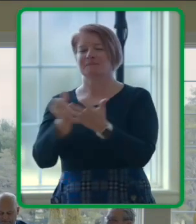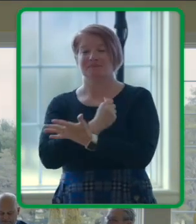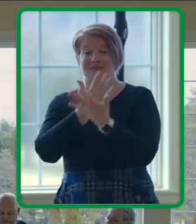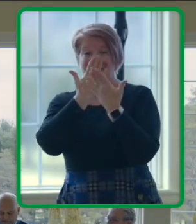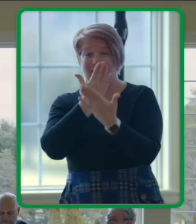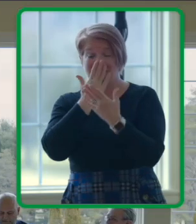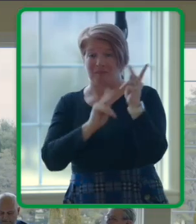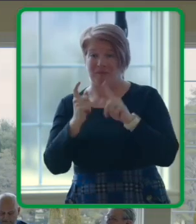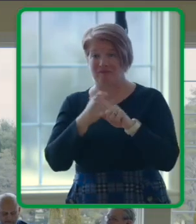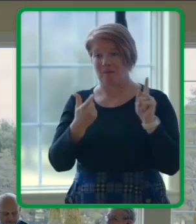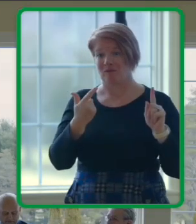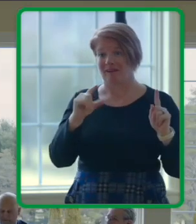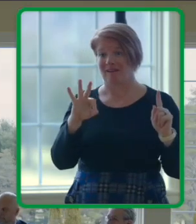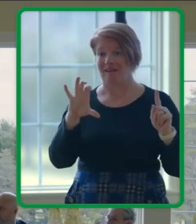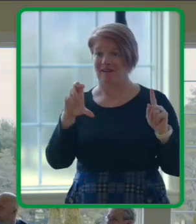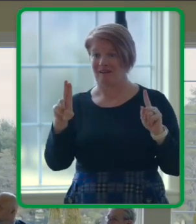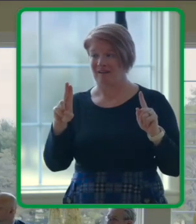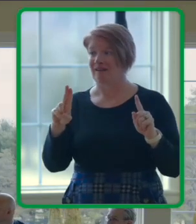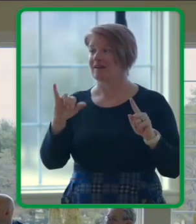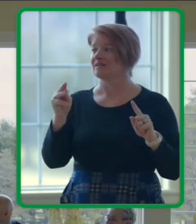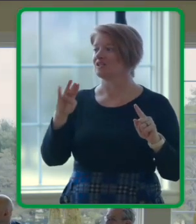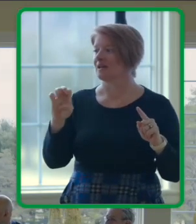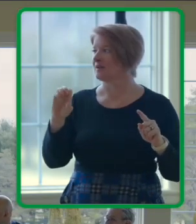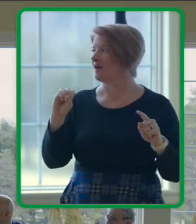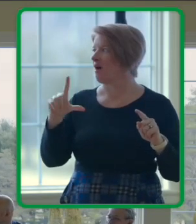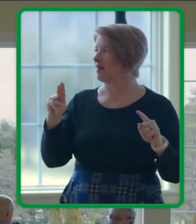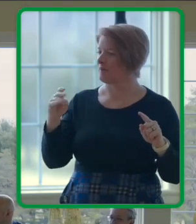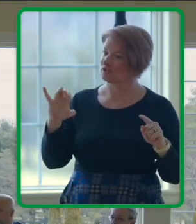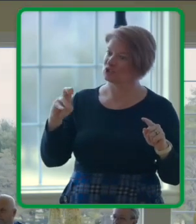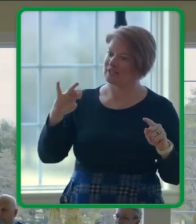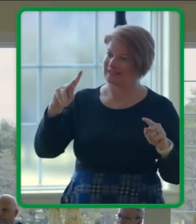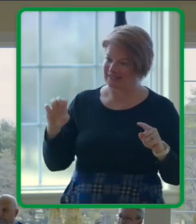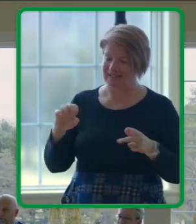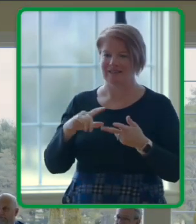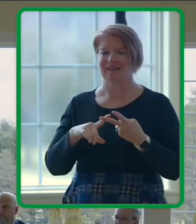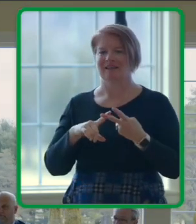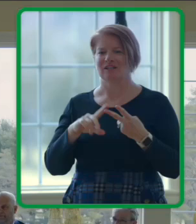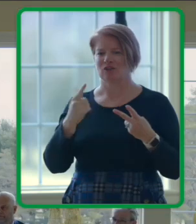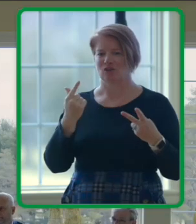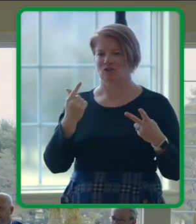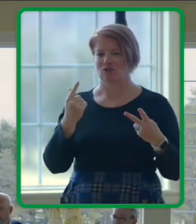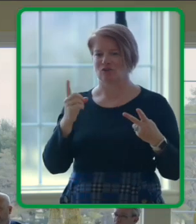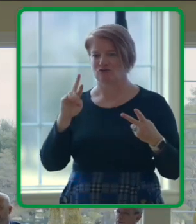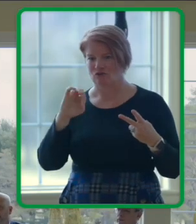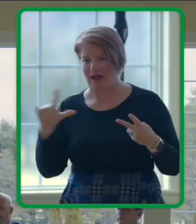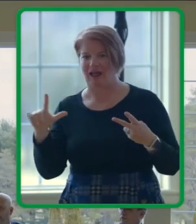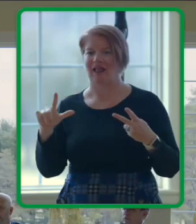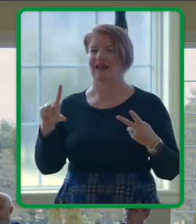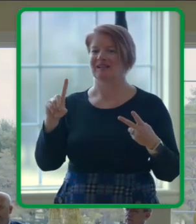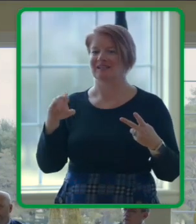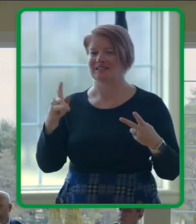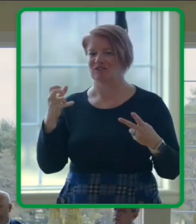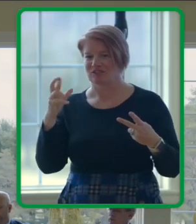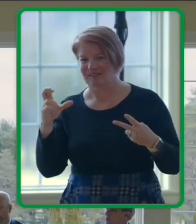the people at Greylock that make it all happen. Jamie Ellen Monchecki and Darrell Dickerson especially, but they're supported by a wonderful team. Big round of